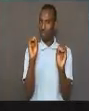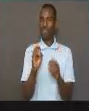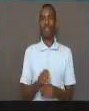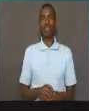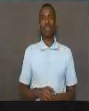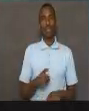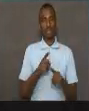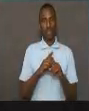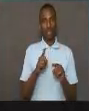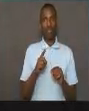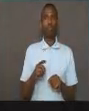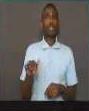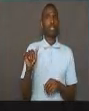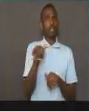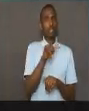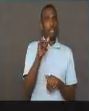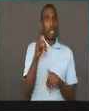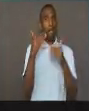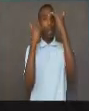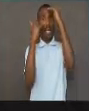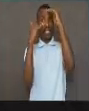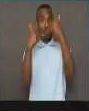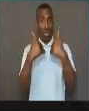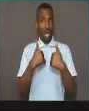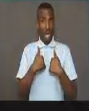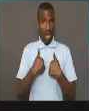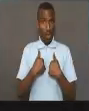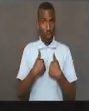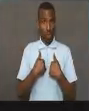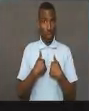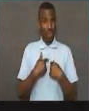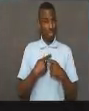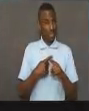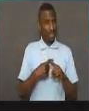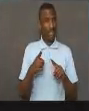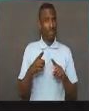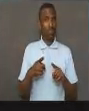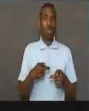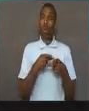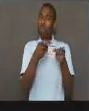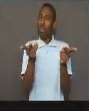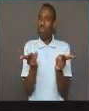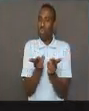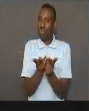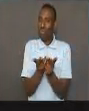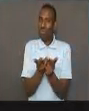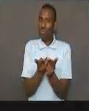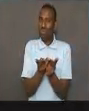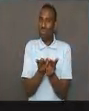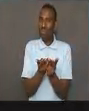the same magnitude irrespective of the position of